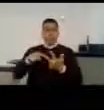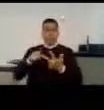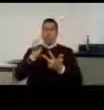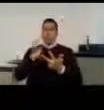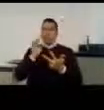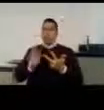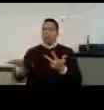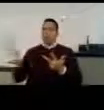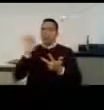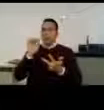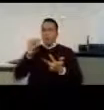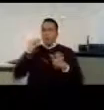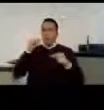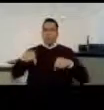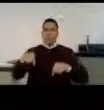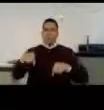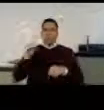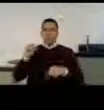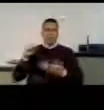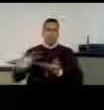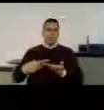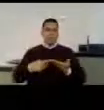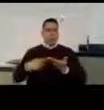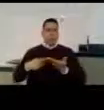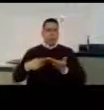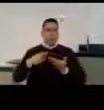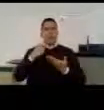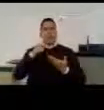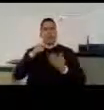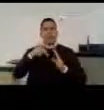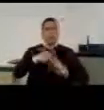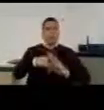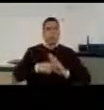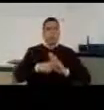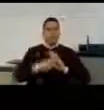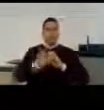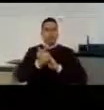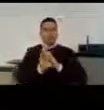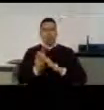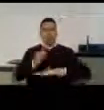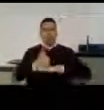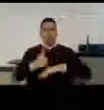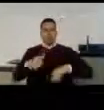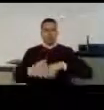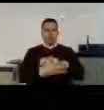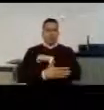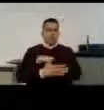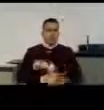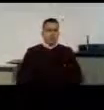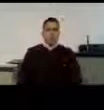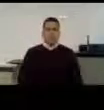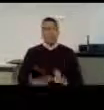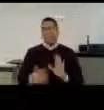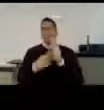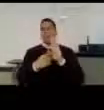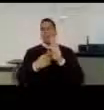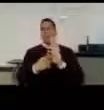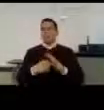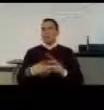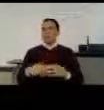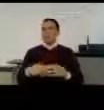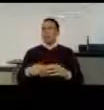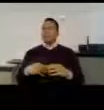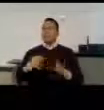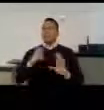3 are really important when we're talking about disability policy and how we can shape things. So, for example,